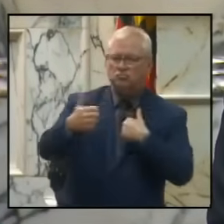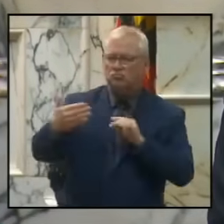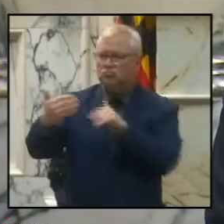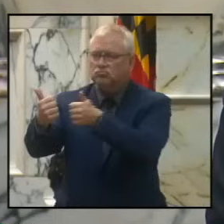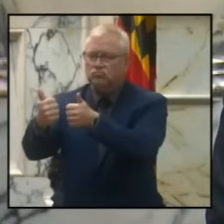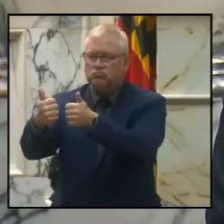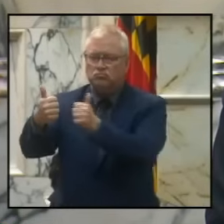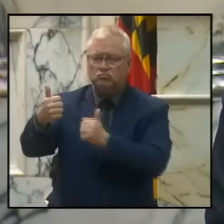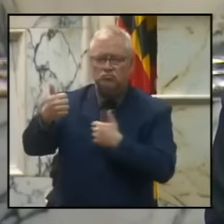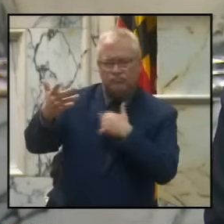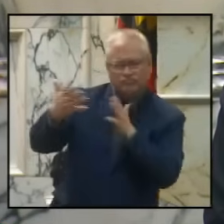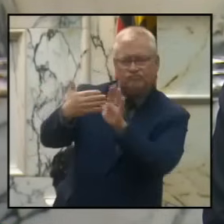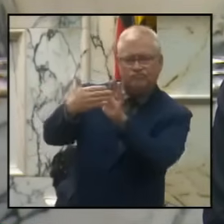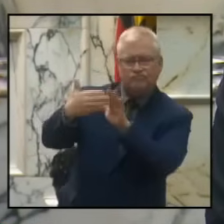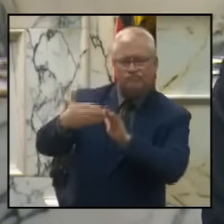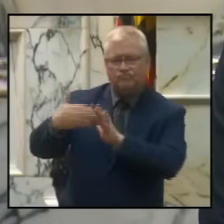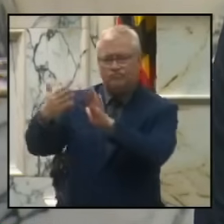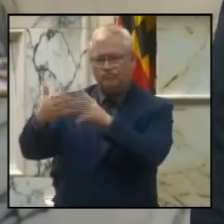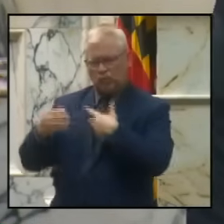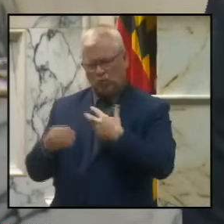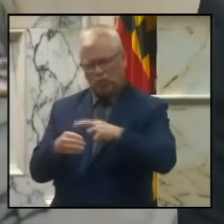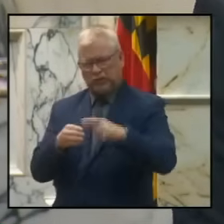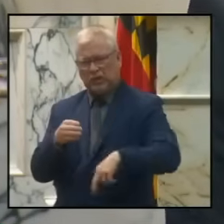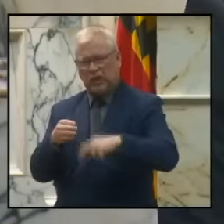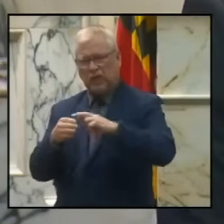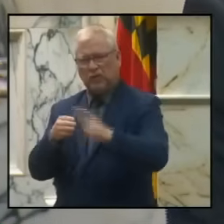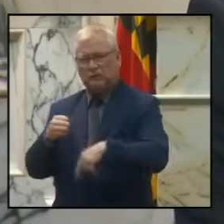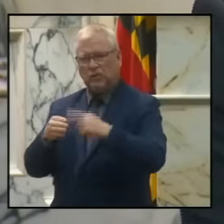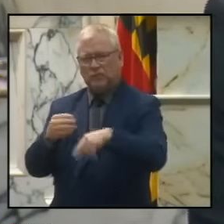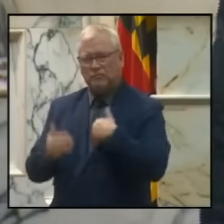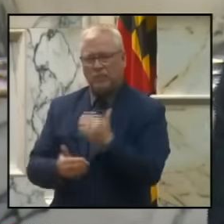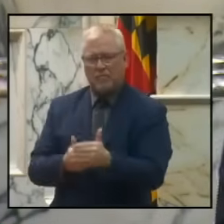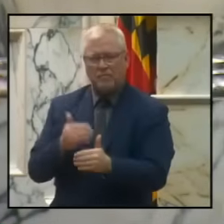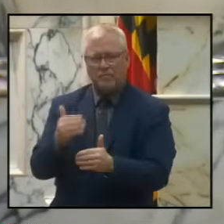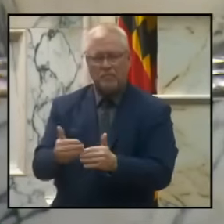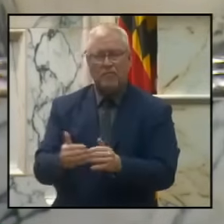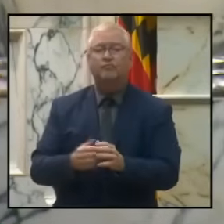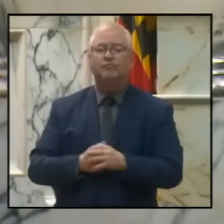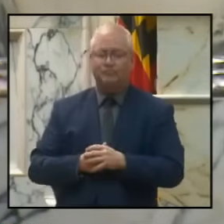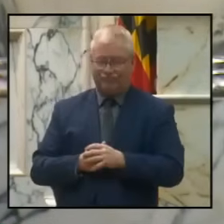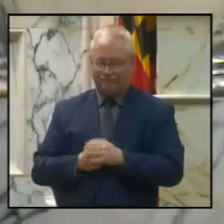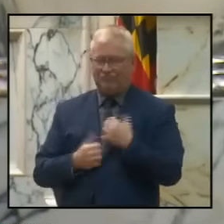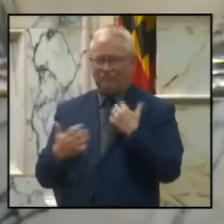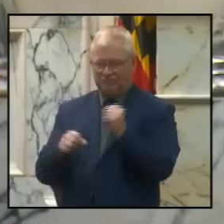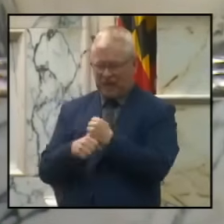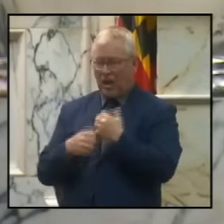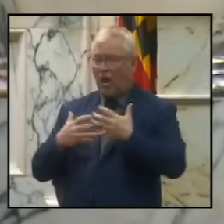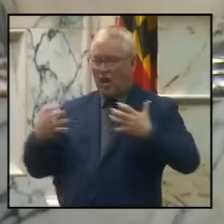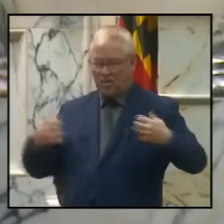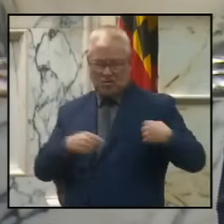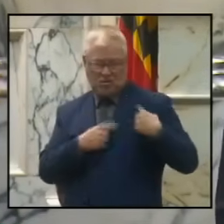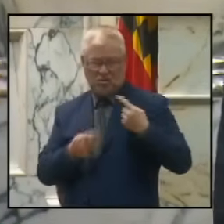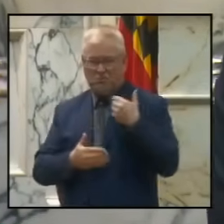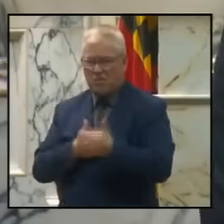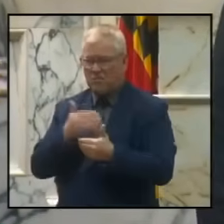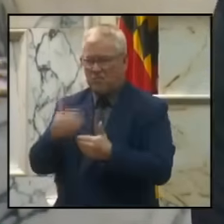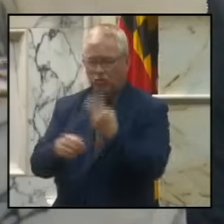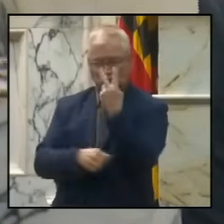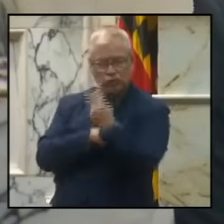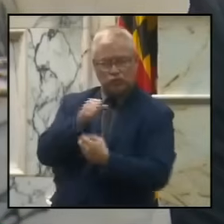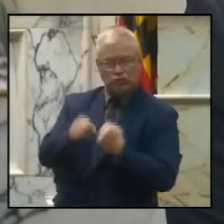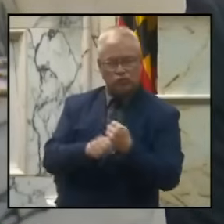results. And we've already collectively made real progress in just the last 2 years to do exactly